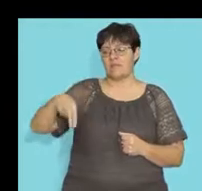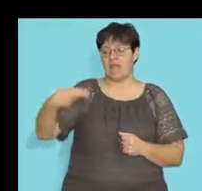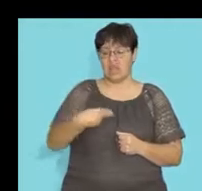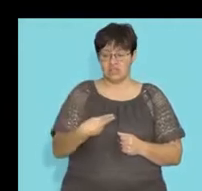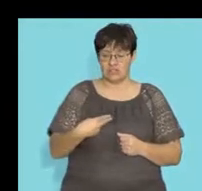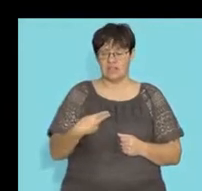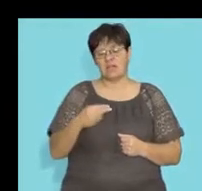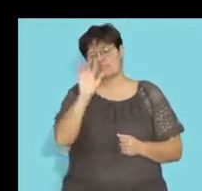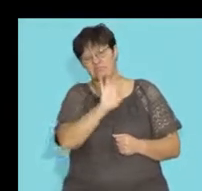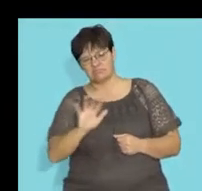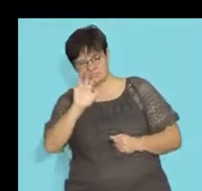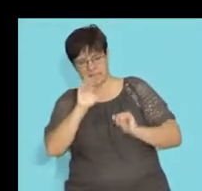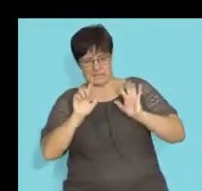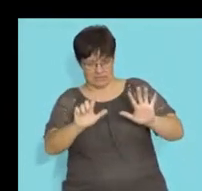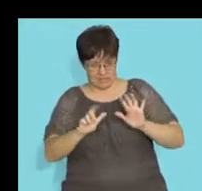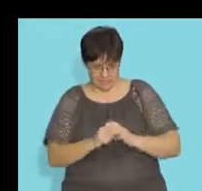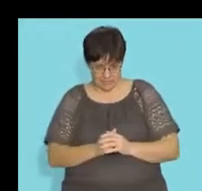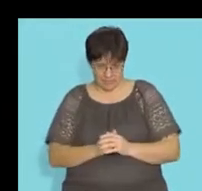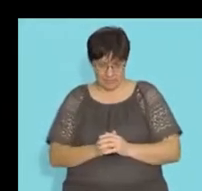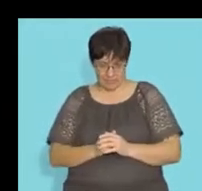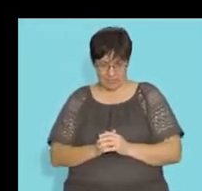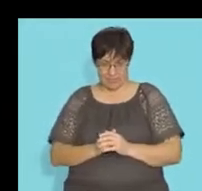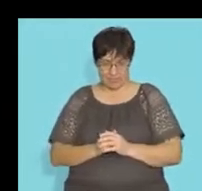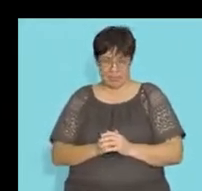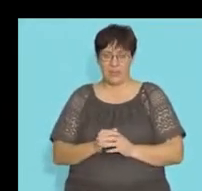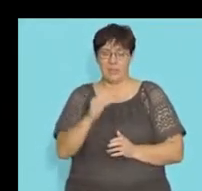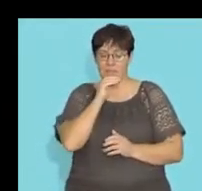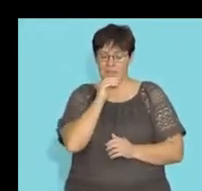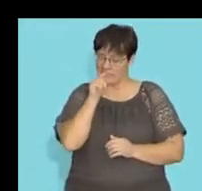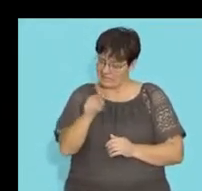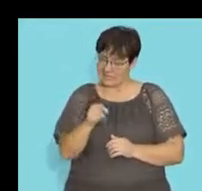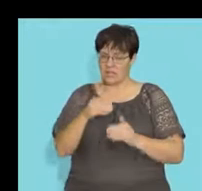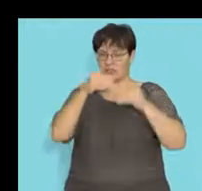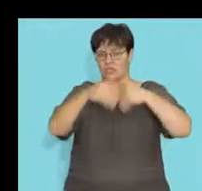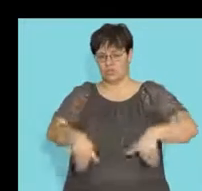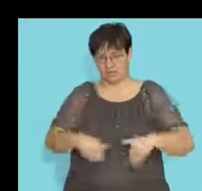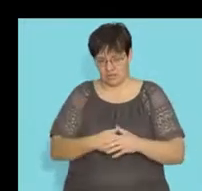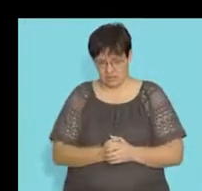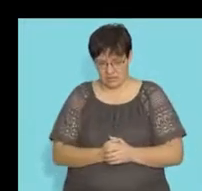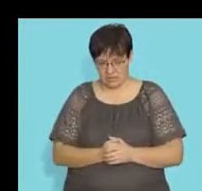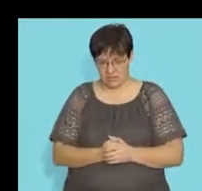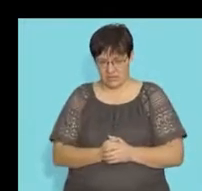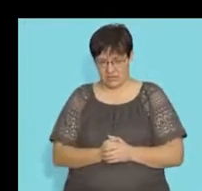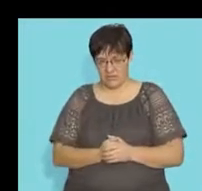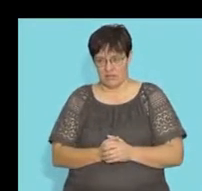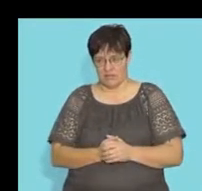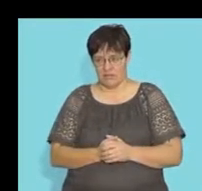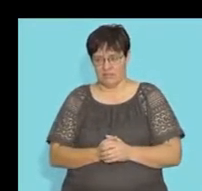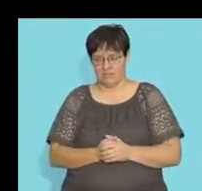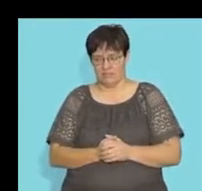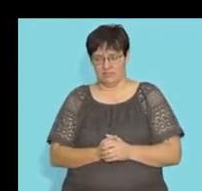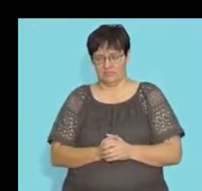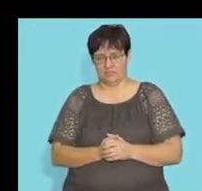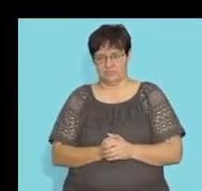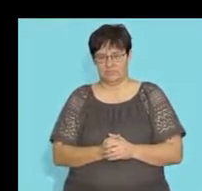a pH of more or less 7. A pH that is actually a neutral pH.